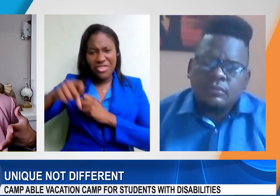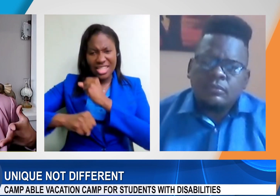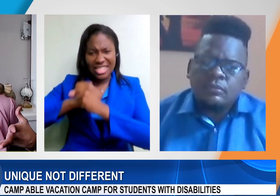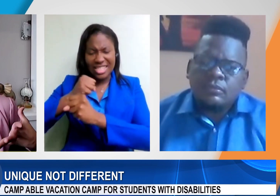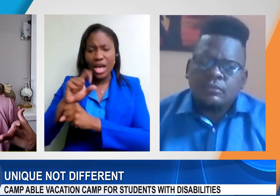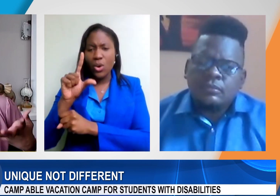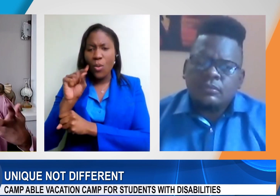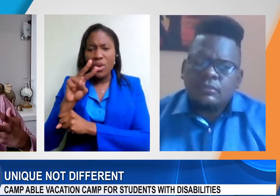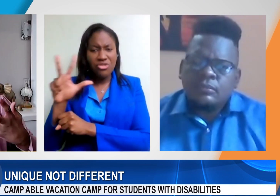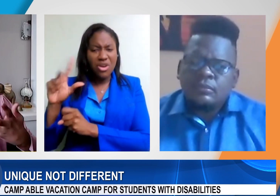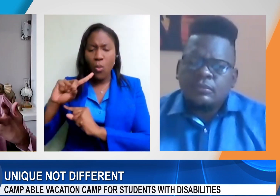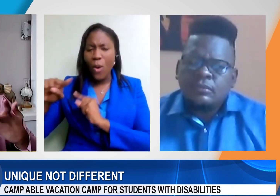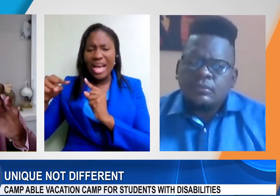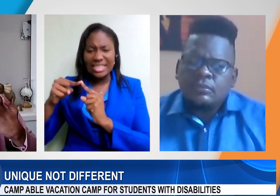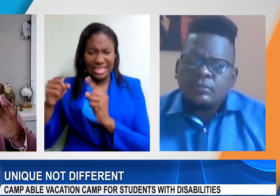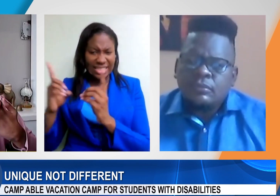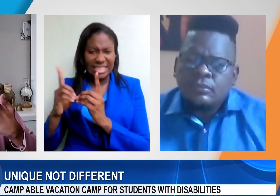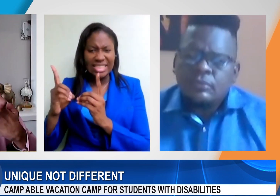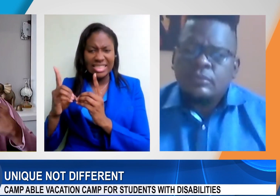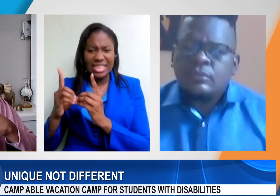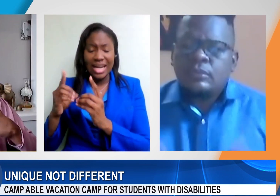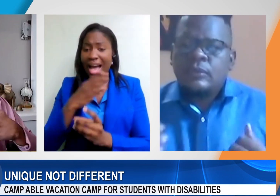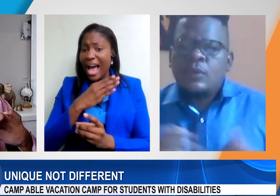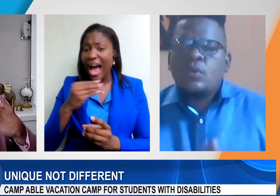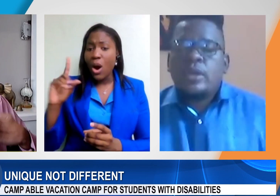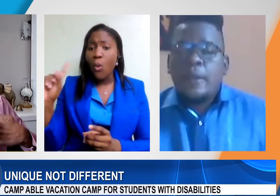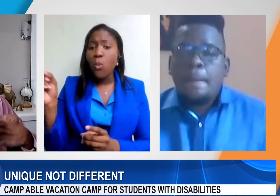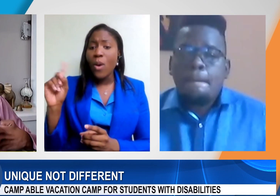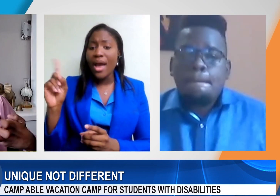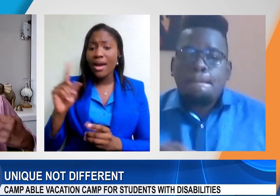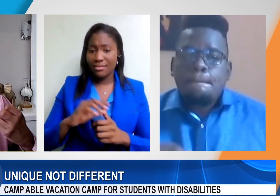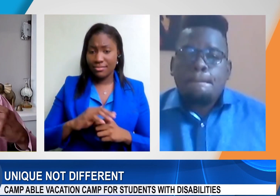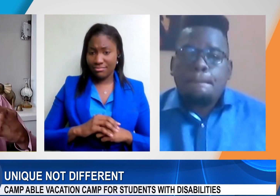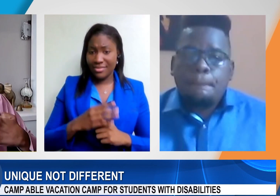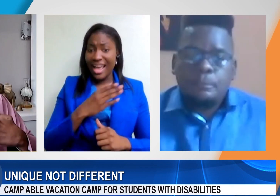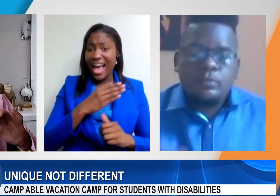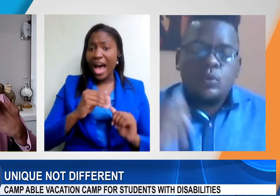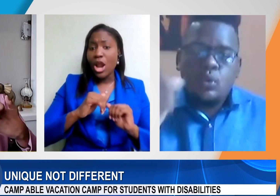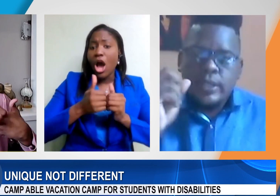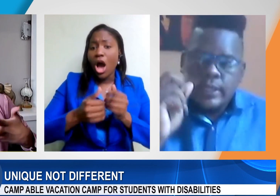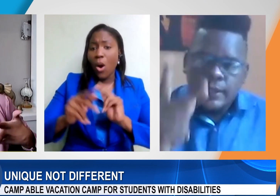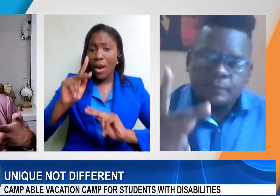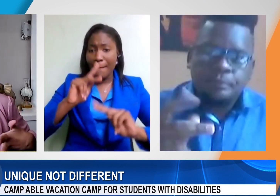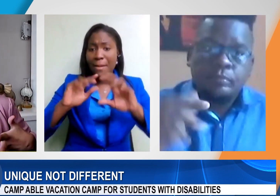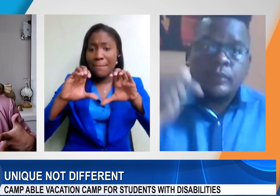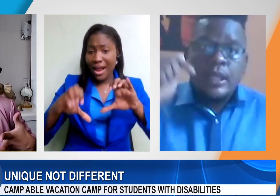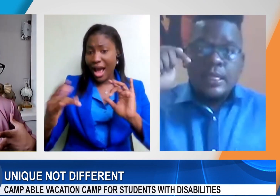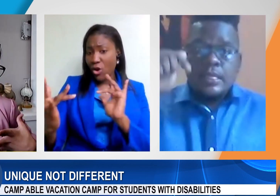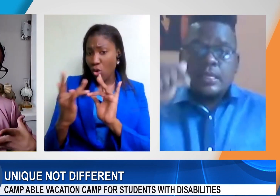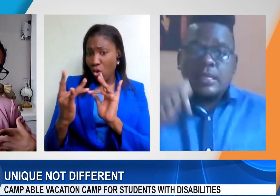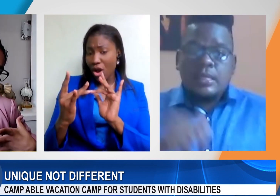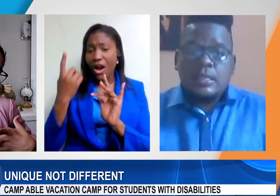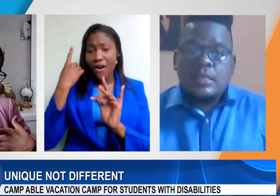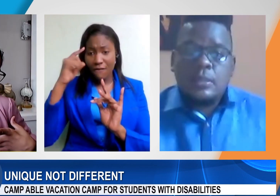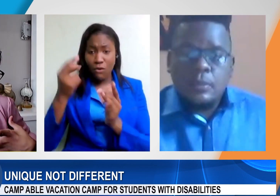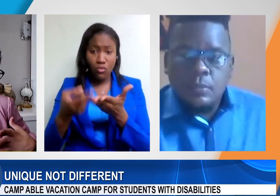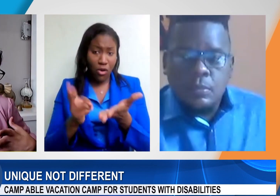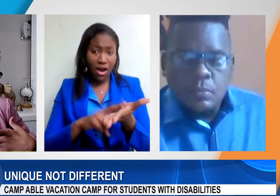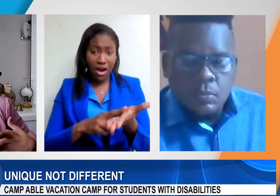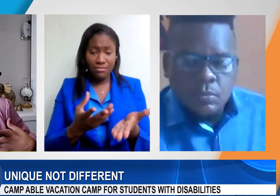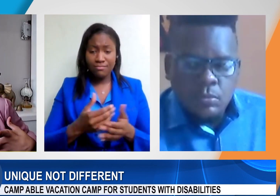And, you know, where it would be held and how persons can reach out to get involved.